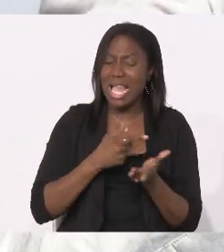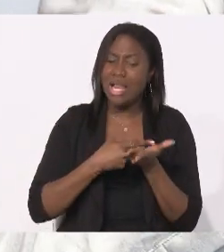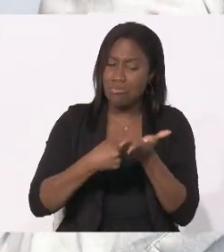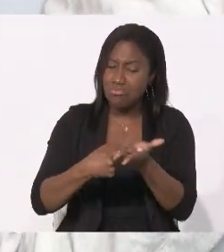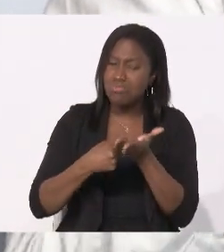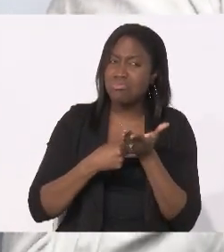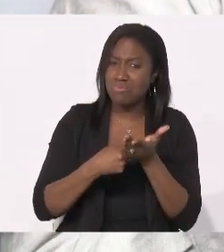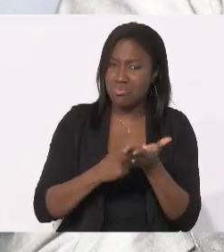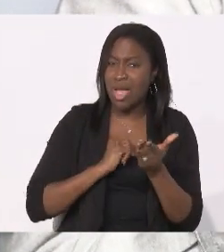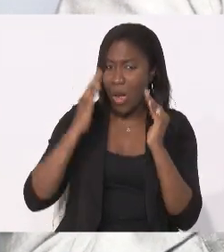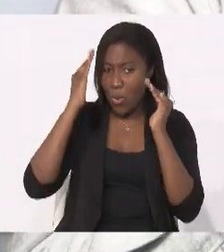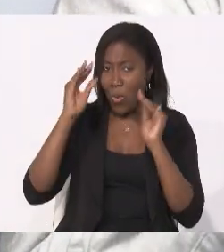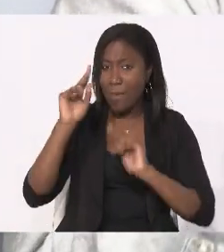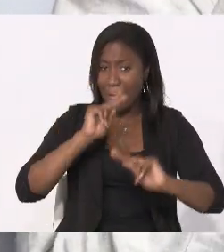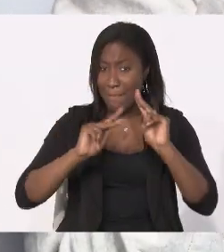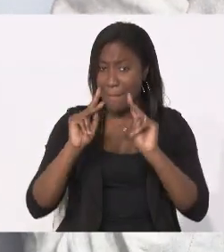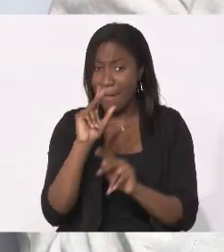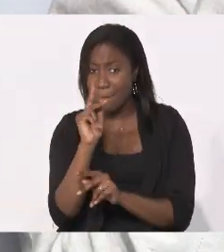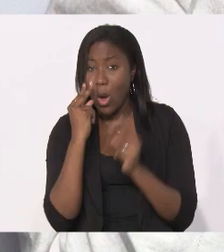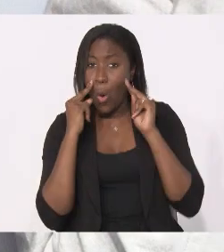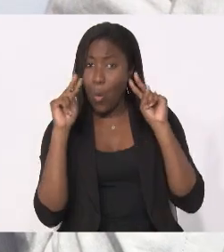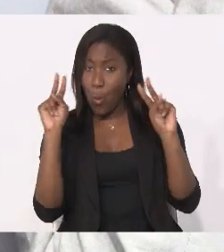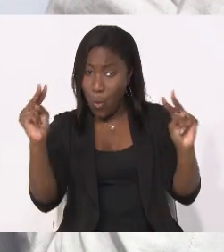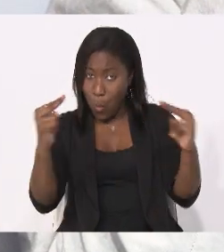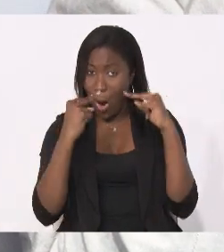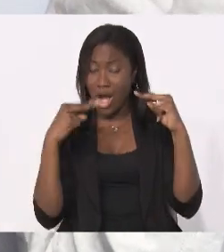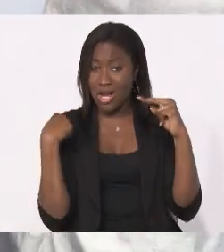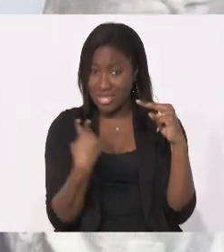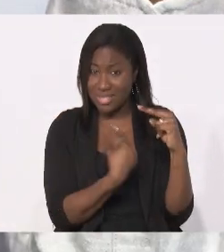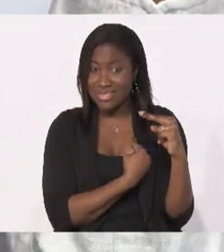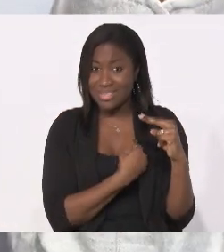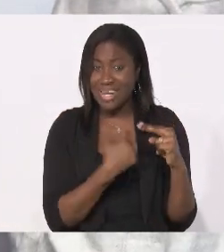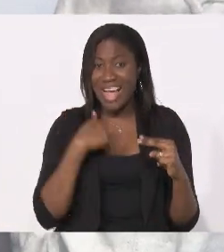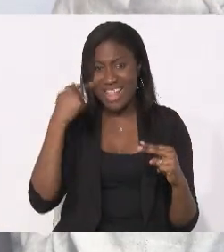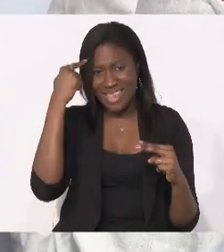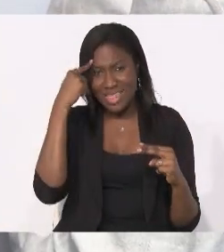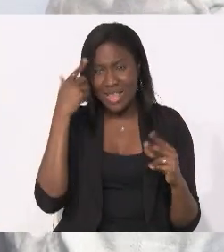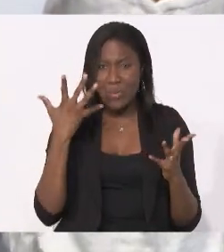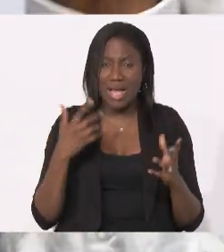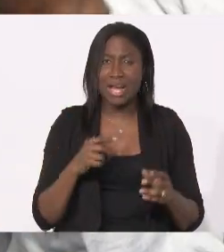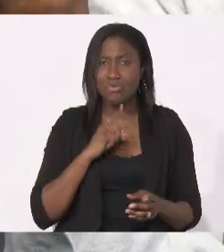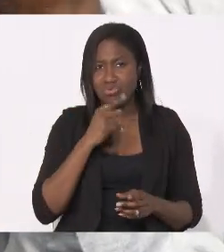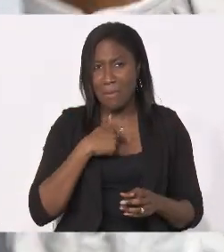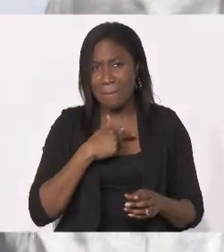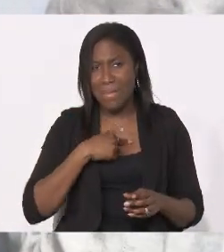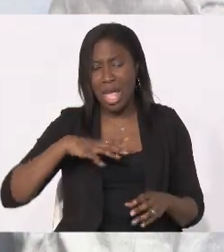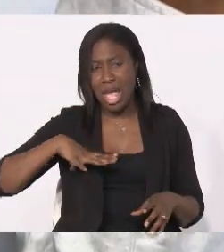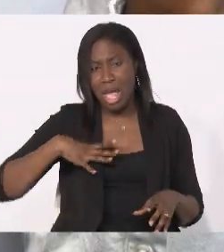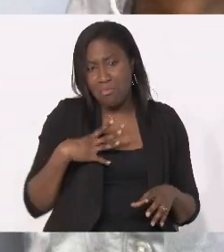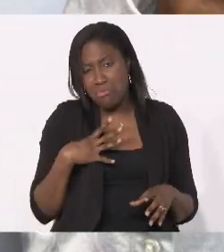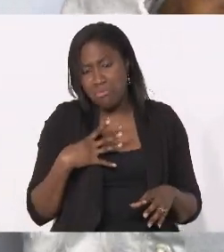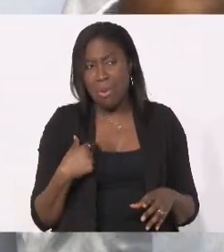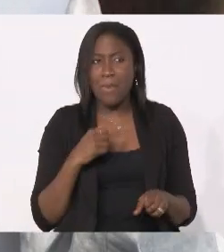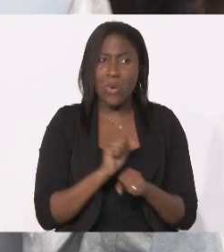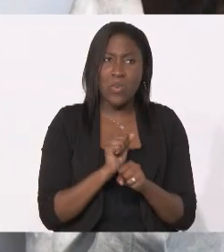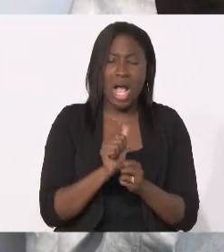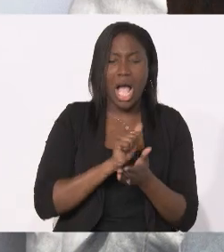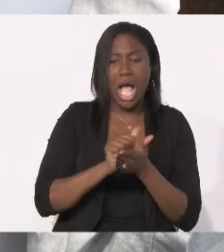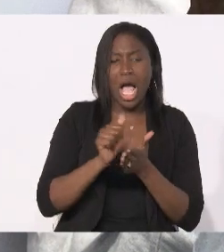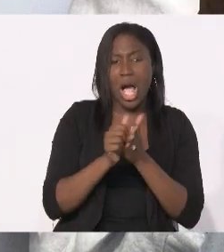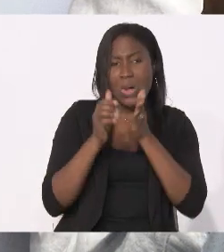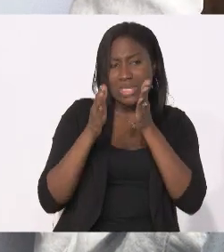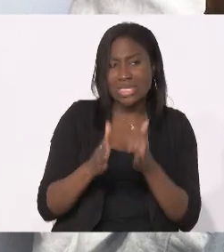of that And same the film. minister said that, why should we be doing this? That shows Trinidad in a bad light. Yeah. You know, so there's